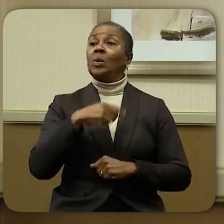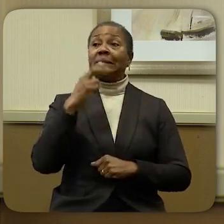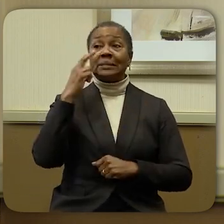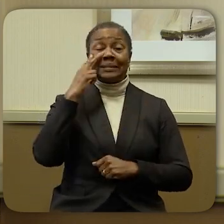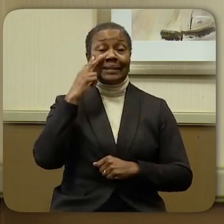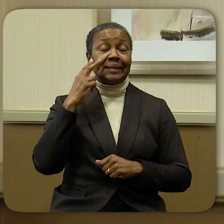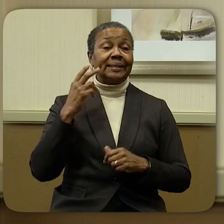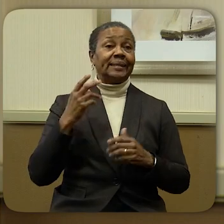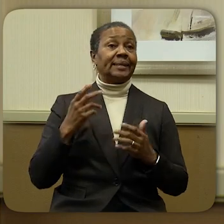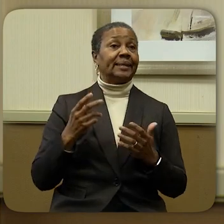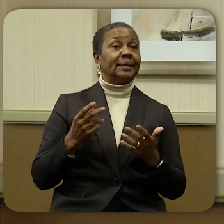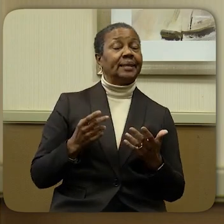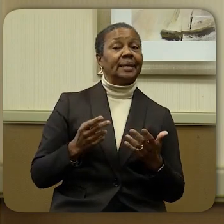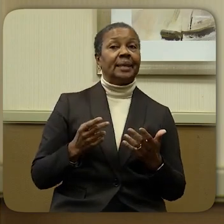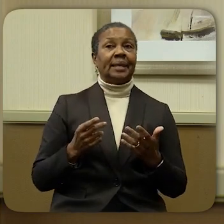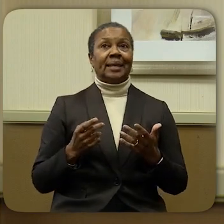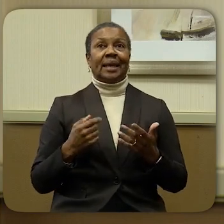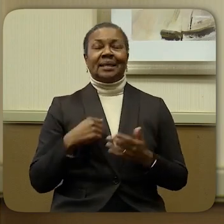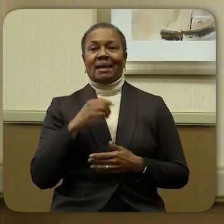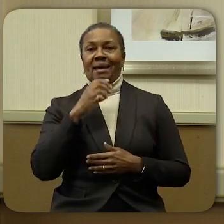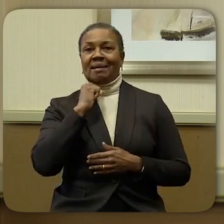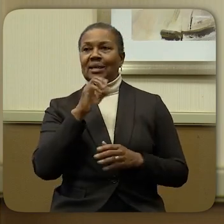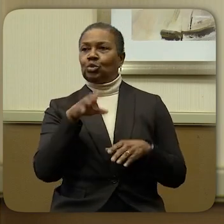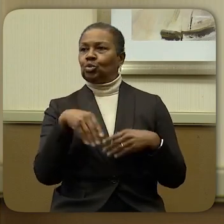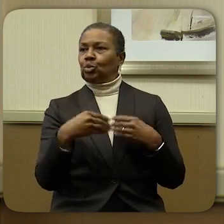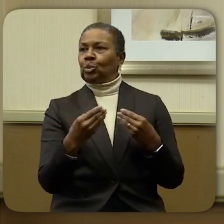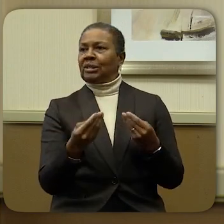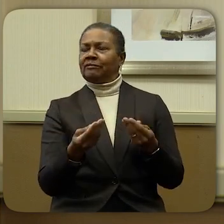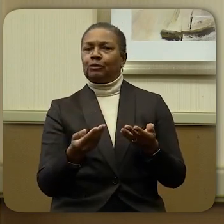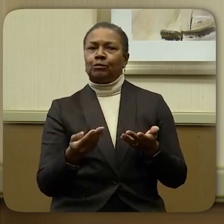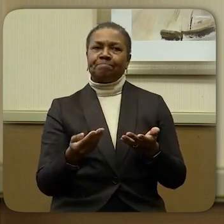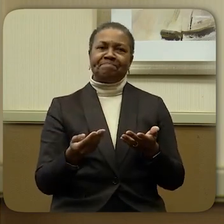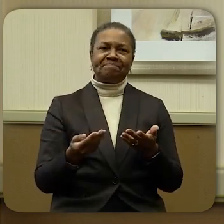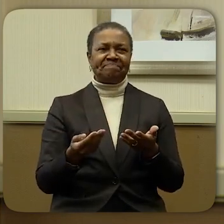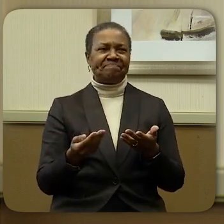kind of, and I guess to give you